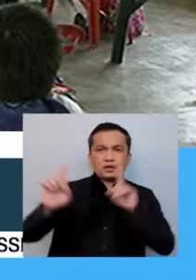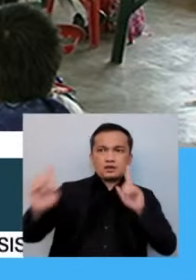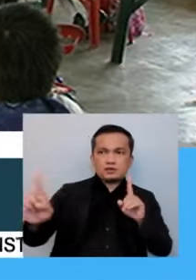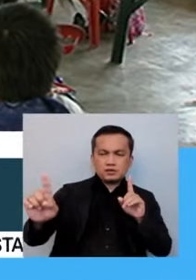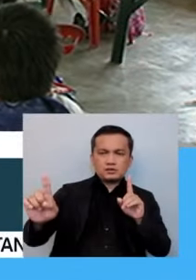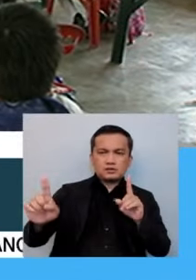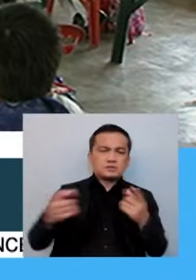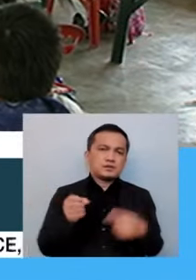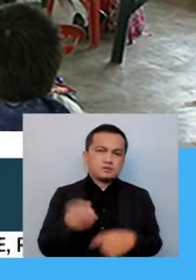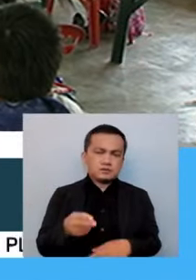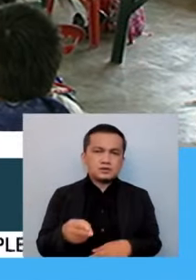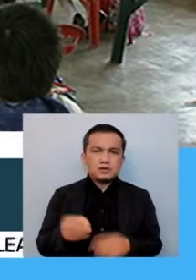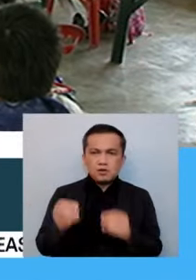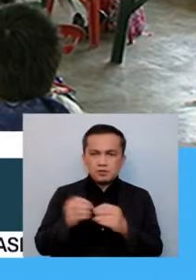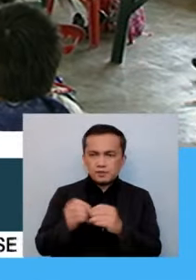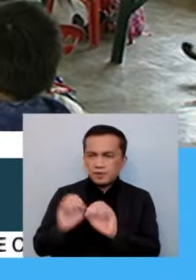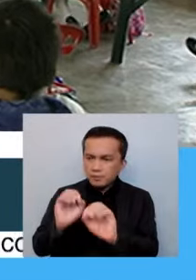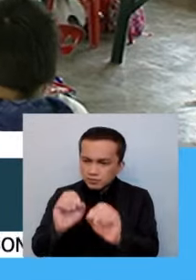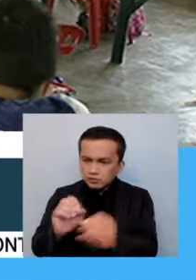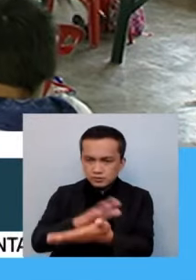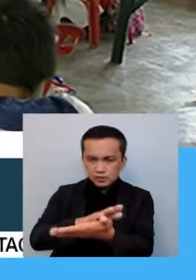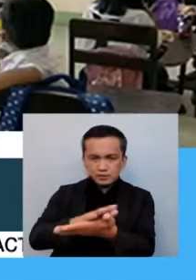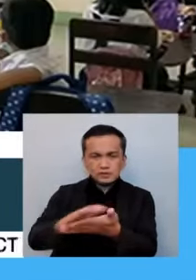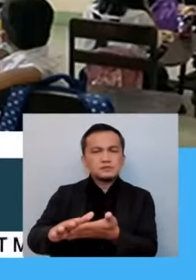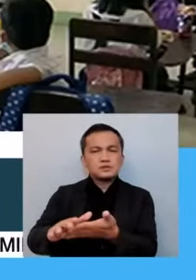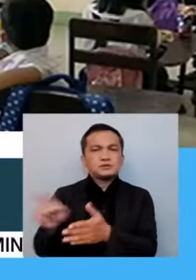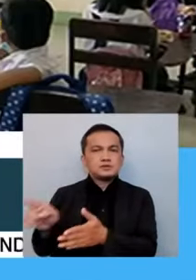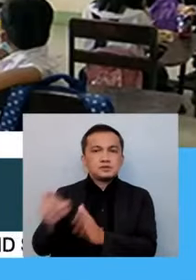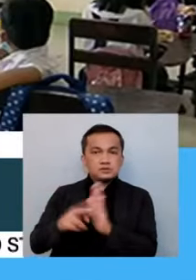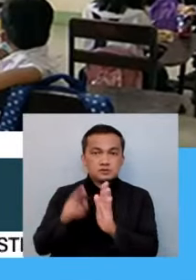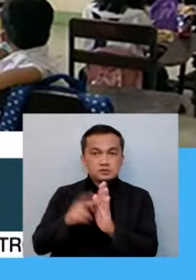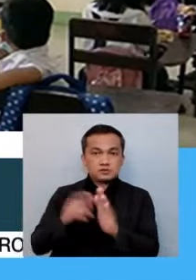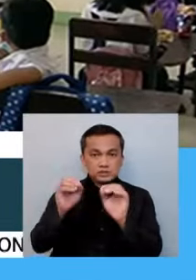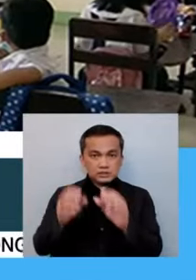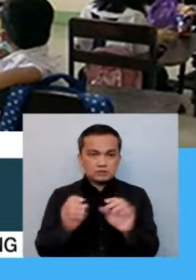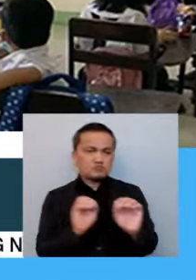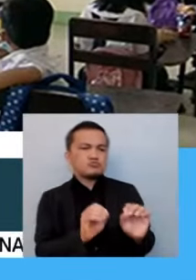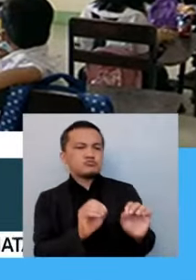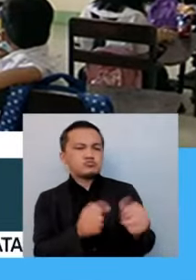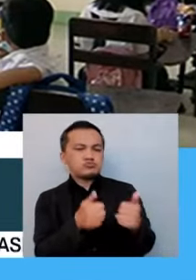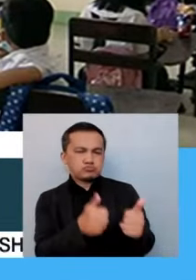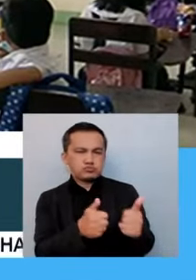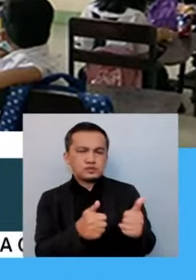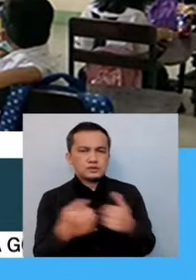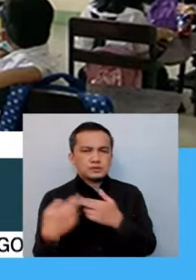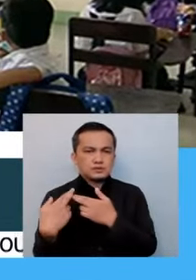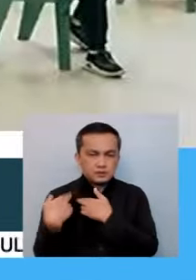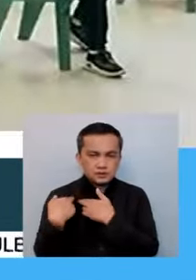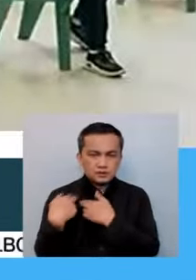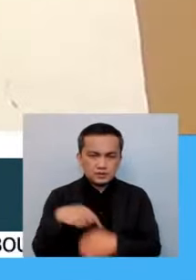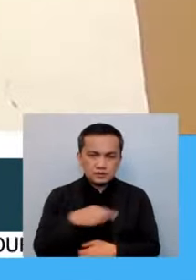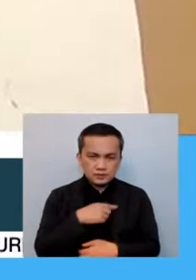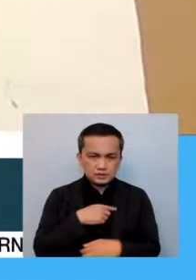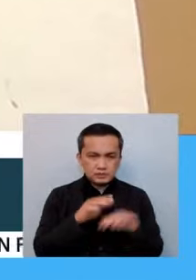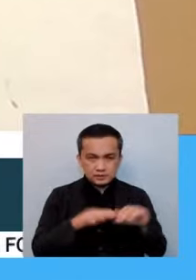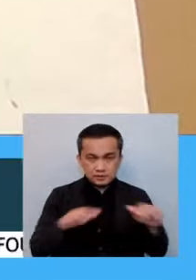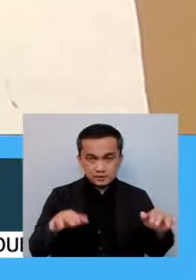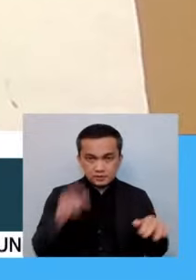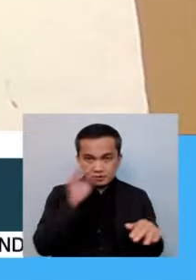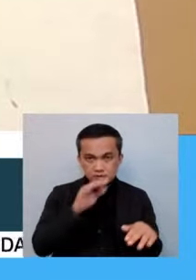natin. Mas makakapagturo ng maayos, mas magagampanan ng mga guro yung kanilang yung aming responsibilidad, no, sa ating kabataang Pilipina. Dalawang